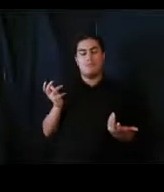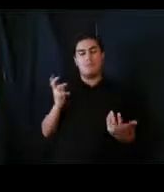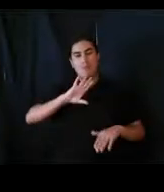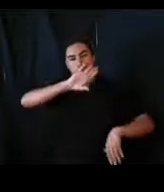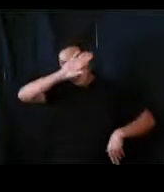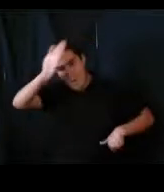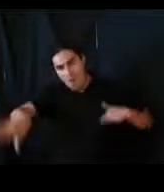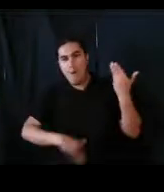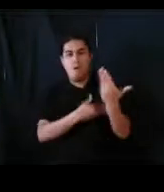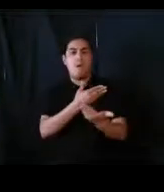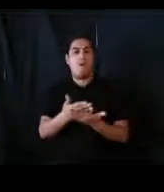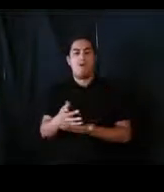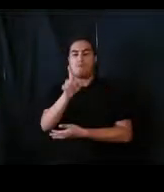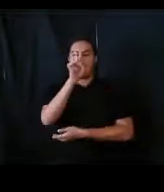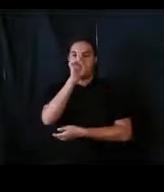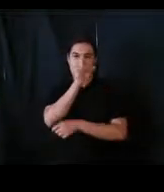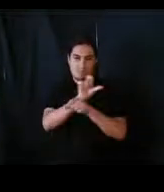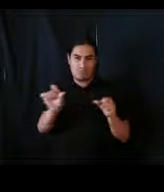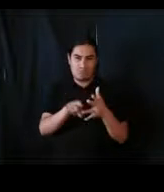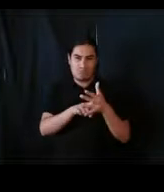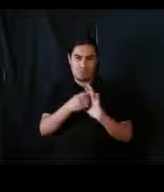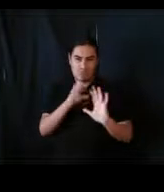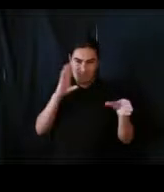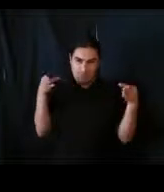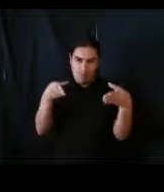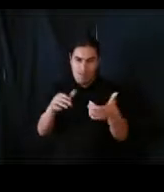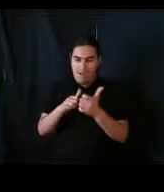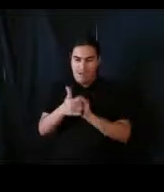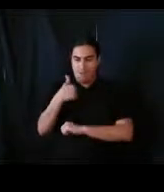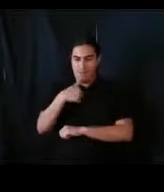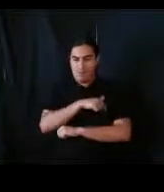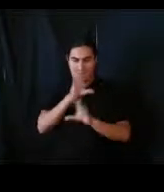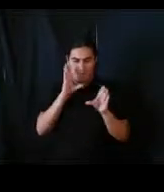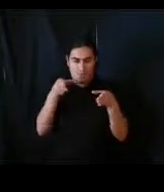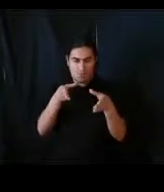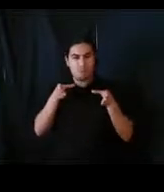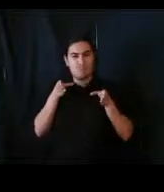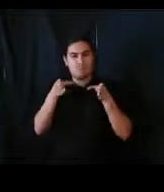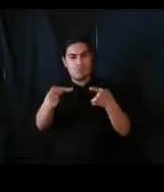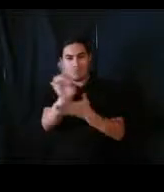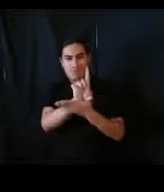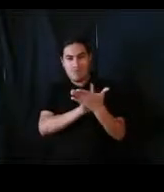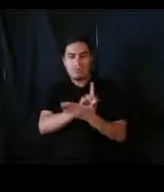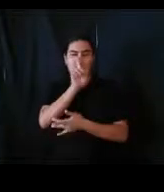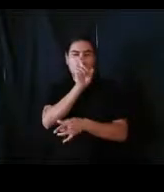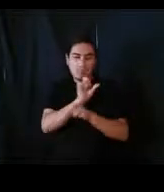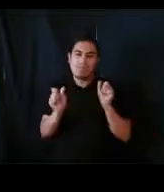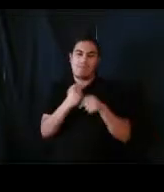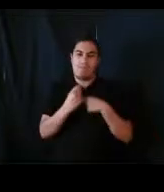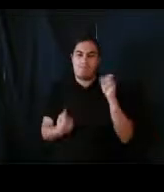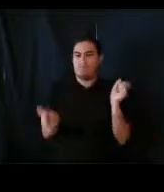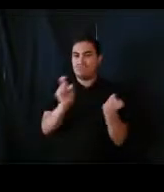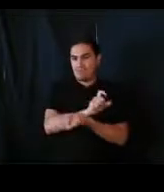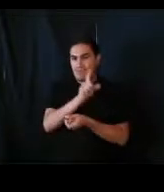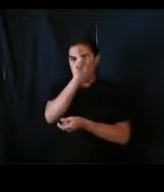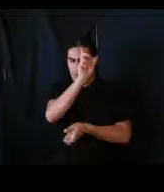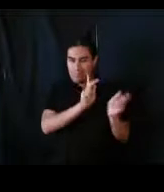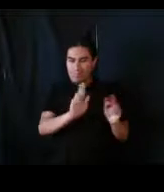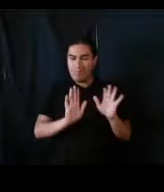to really start focusing on road design and making real substantial changes to save people's